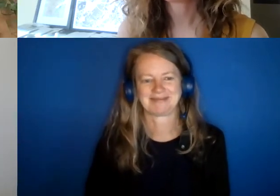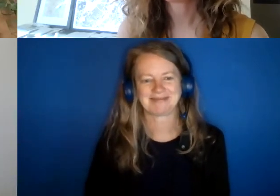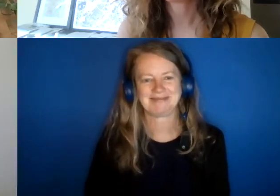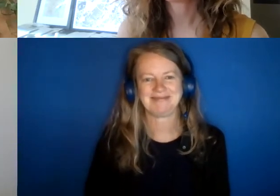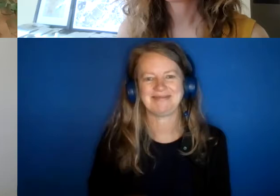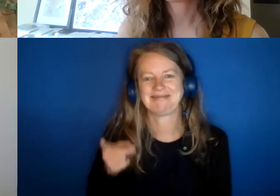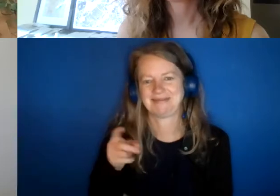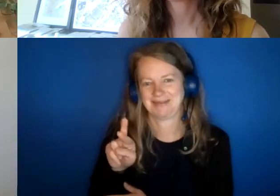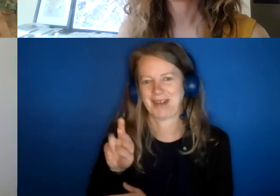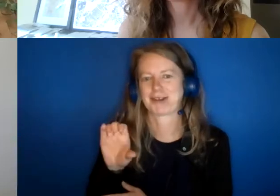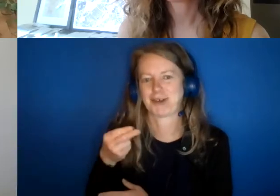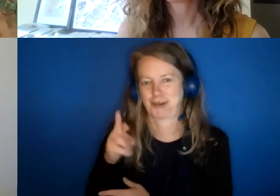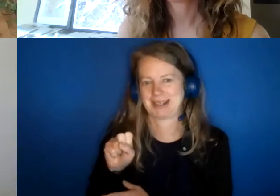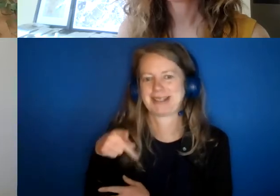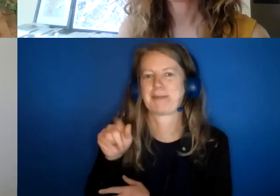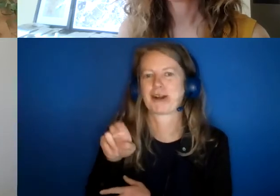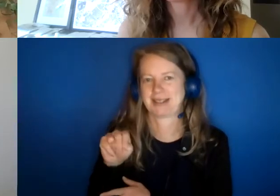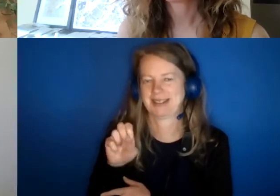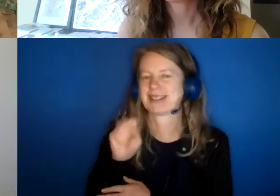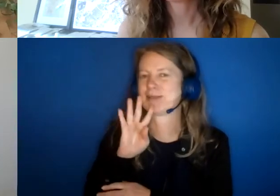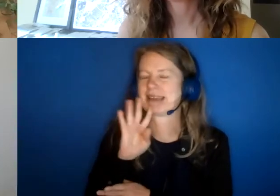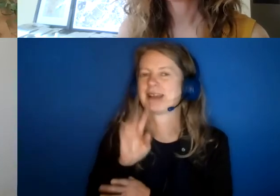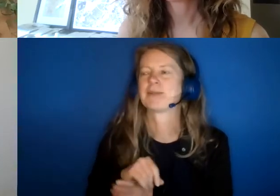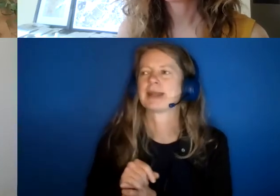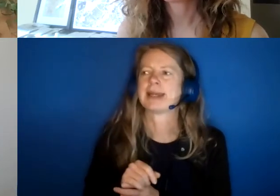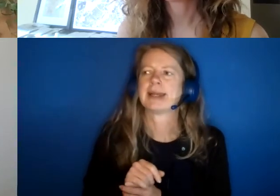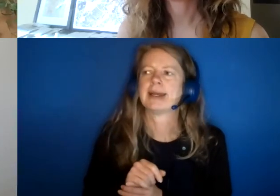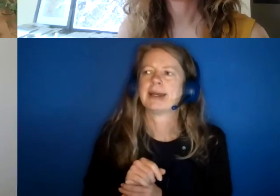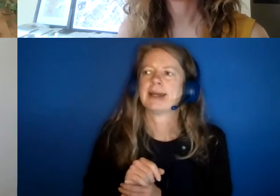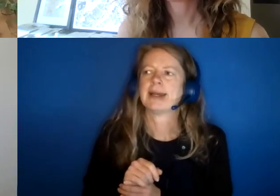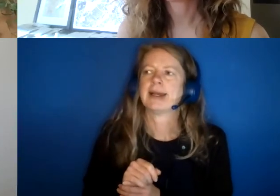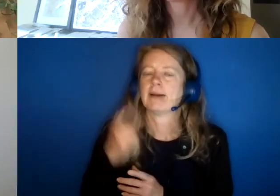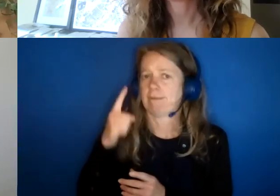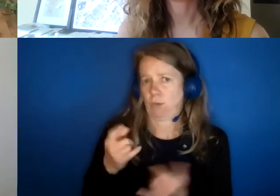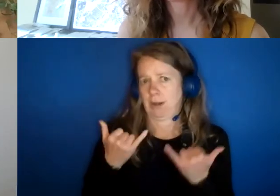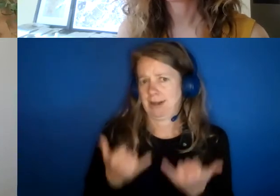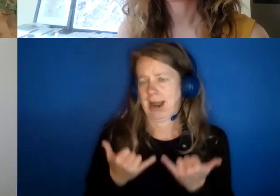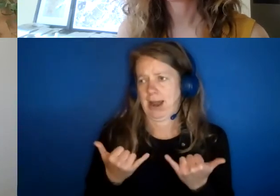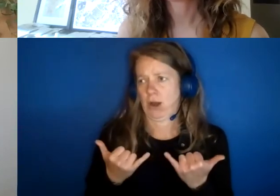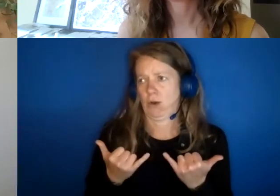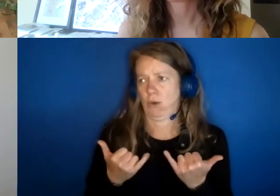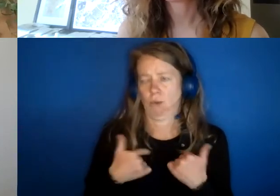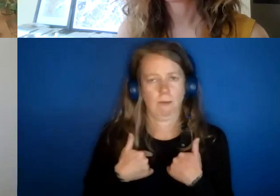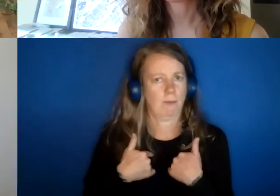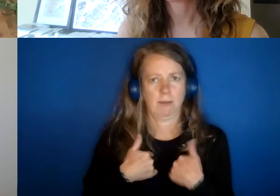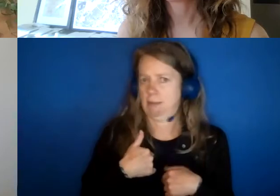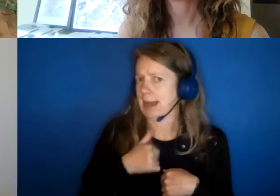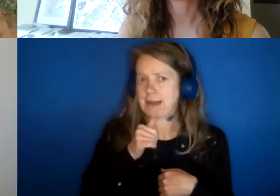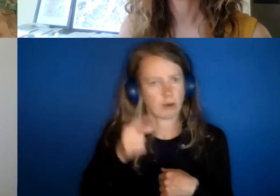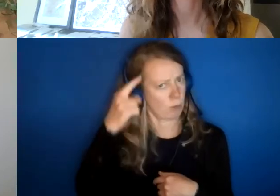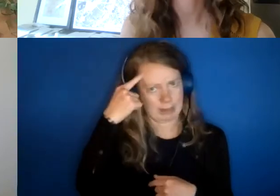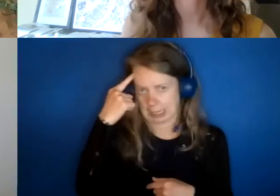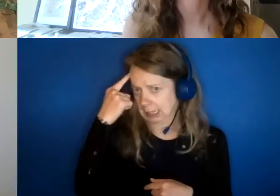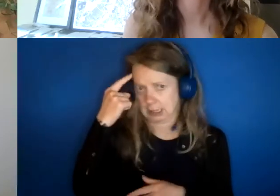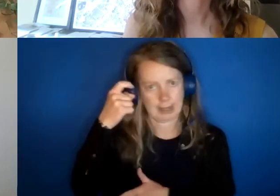It's Chris here. At least for the time being, I do not believe that uninsured individuals are charged a